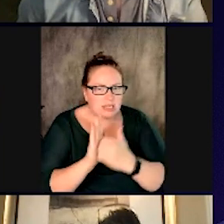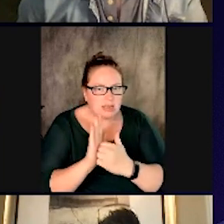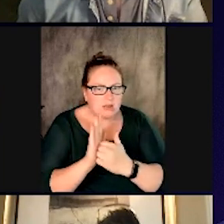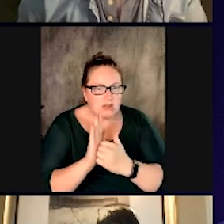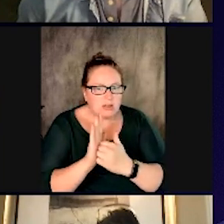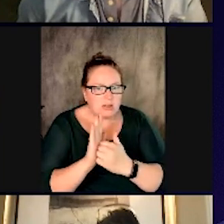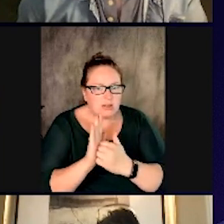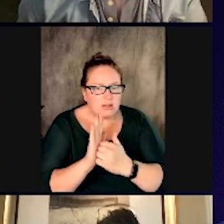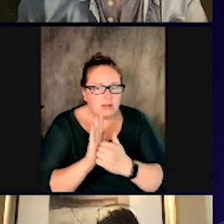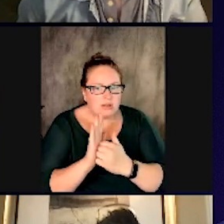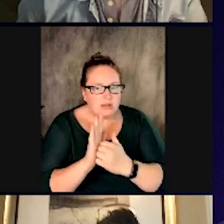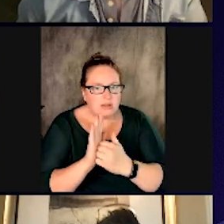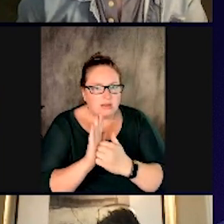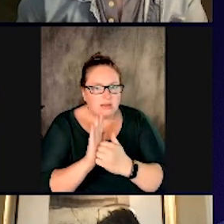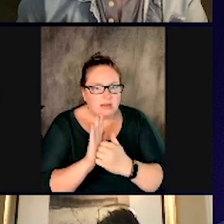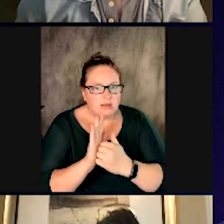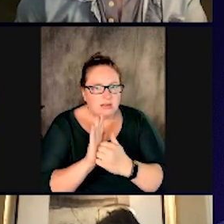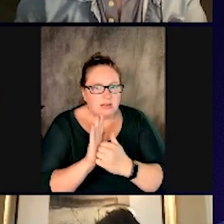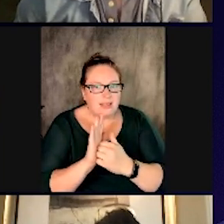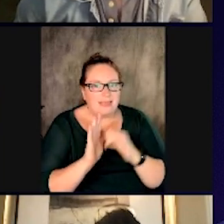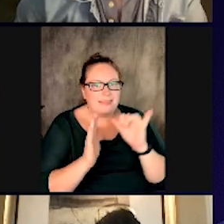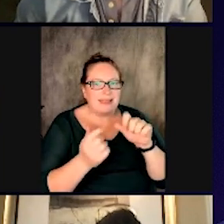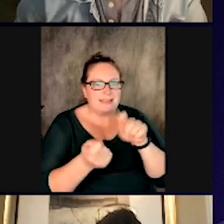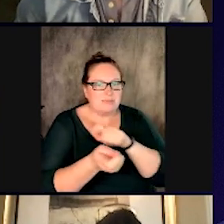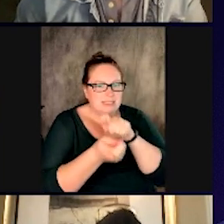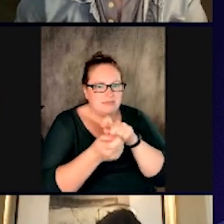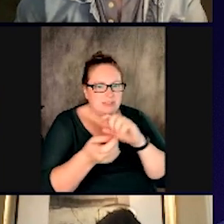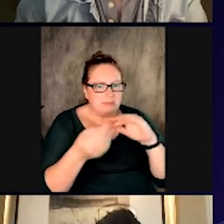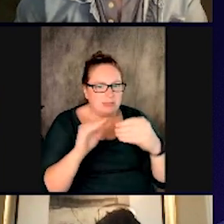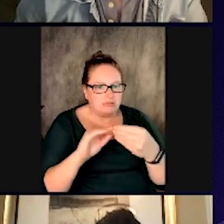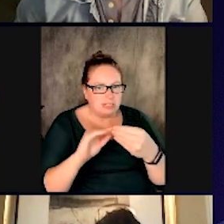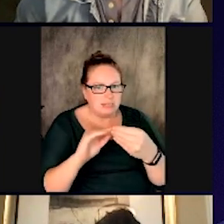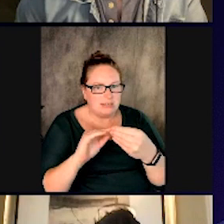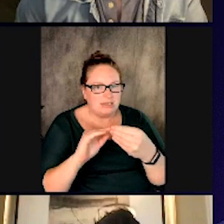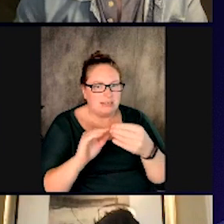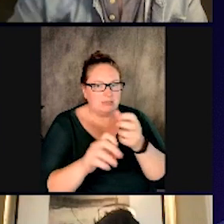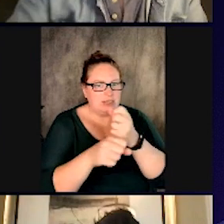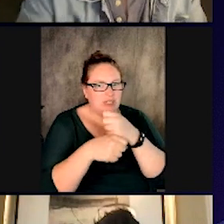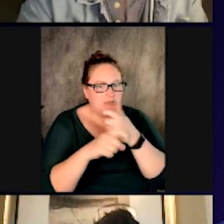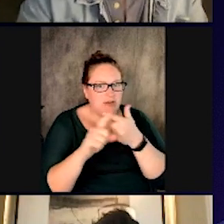which account that particular metric is being generated from?